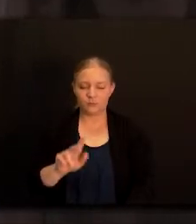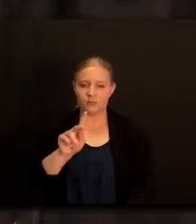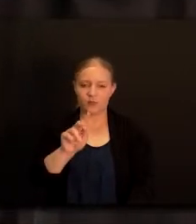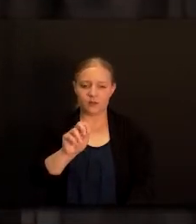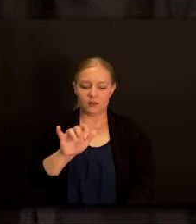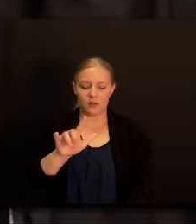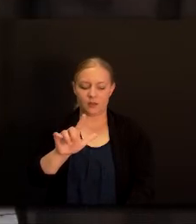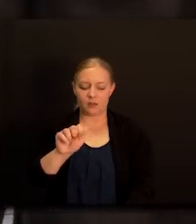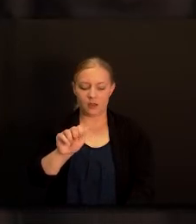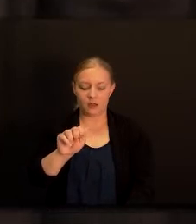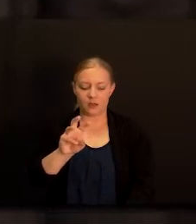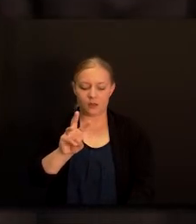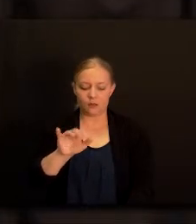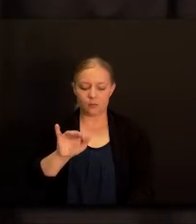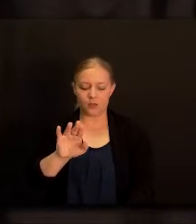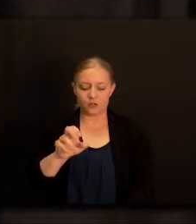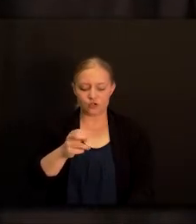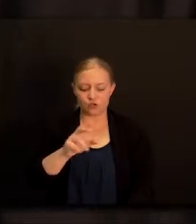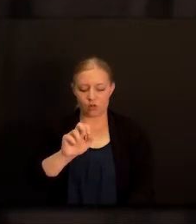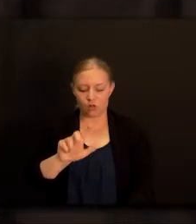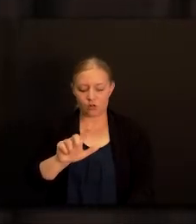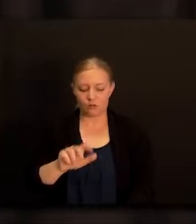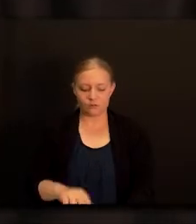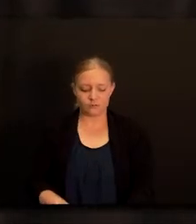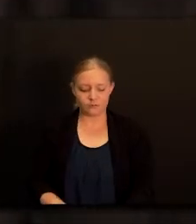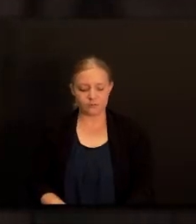Kayla Marie Winchell.